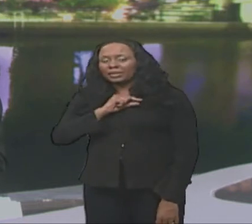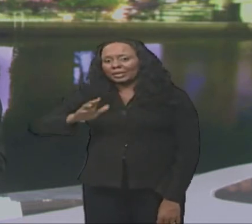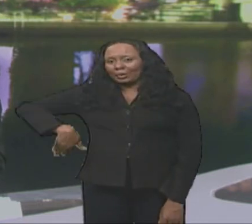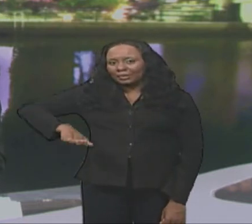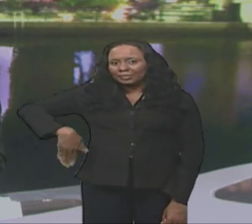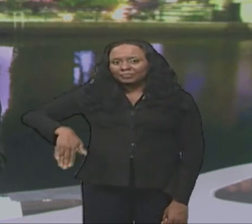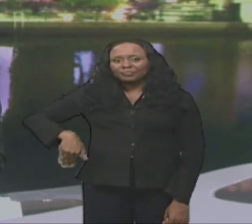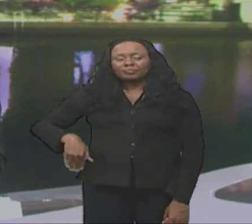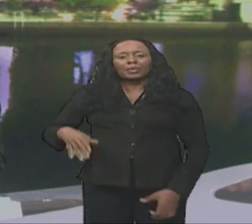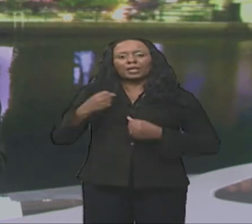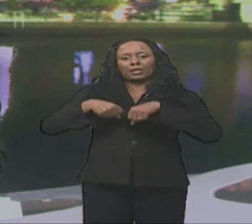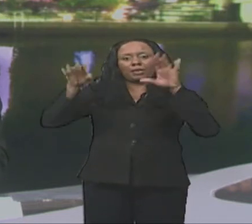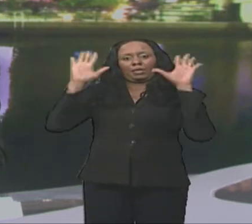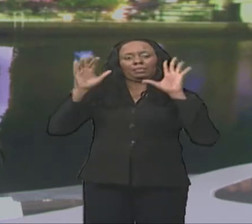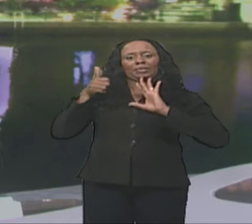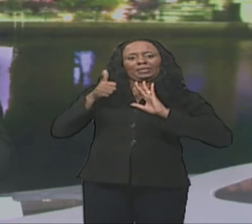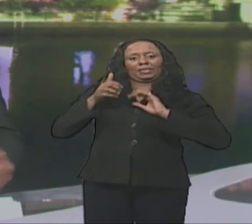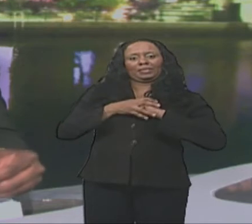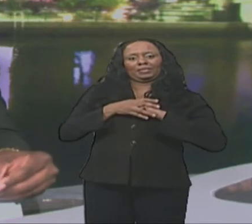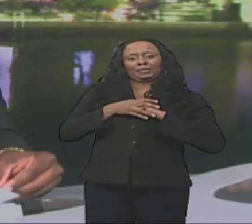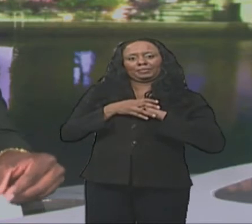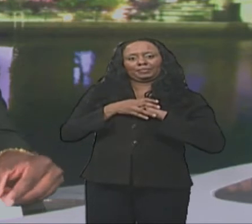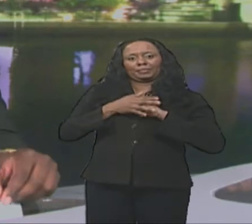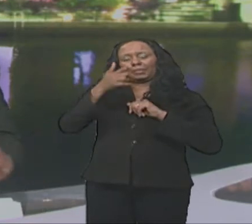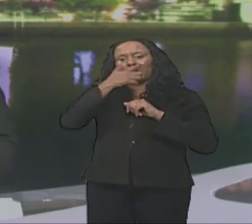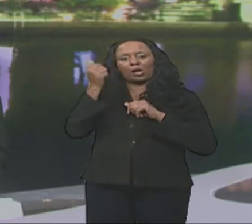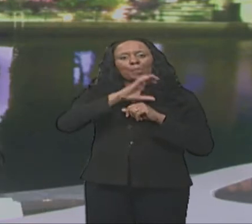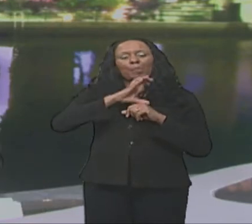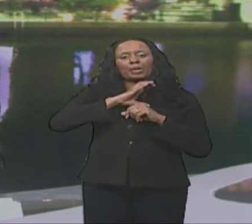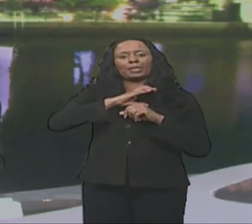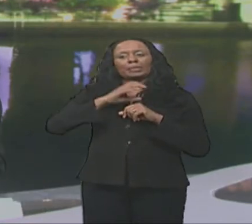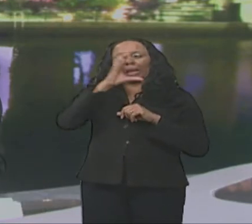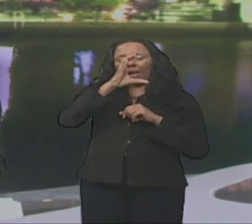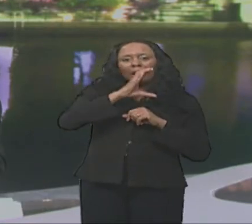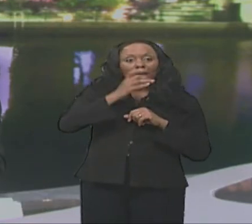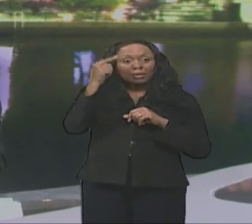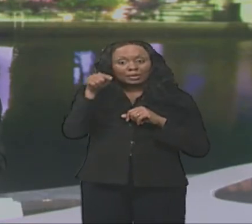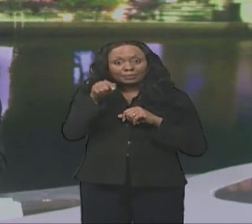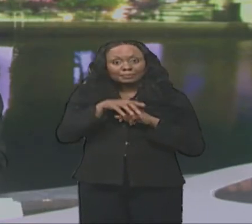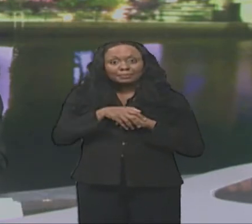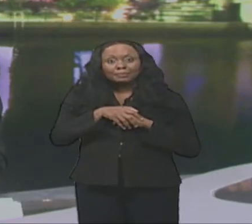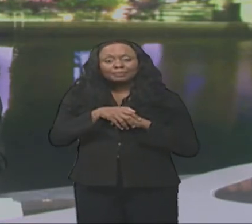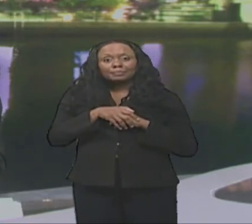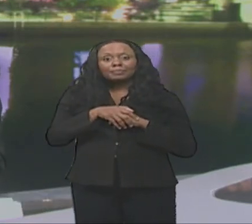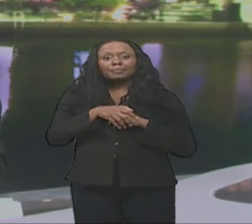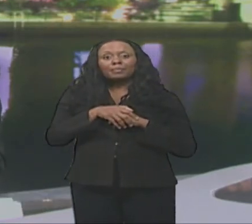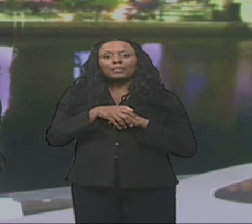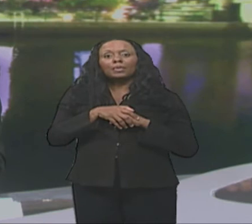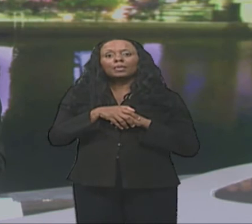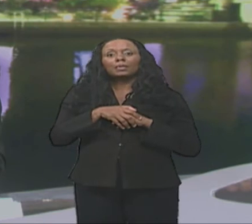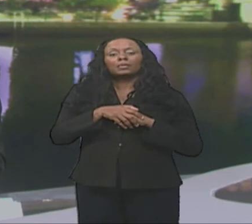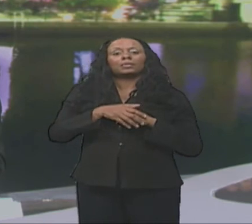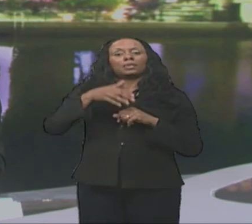in the District A Magistrates Court earlier today. He turned himself in after being the subject of a wanted man notice. 25-year-old